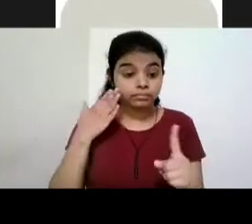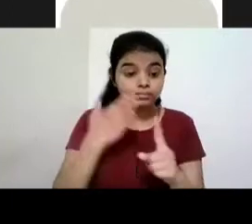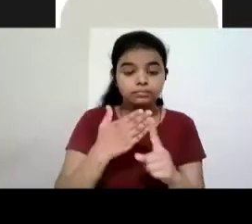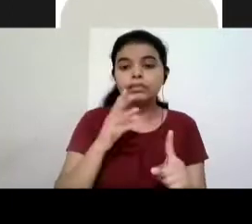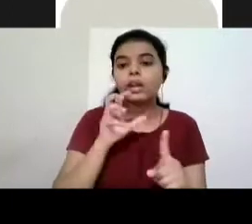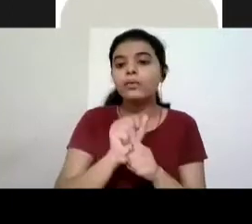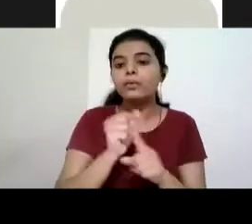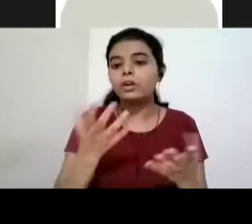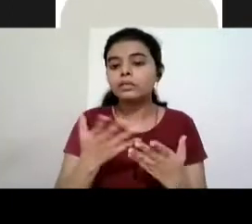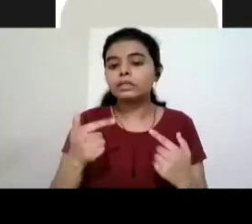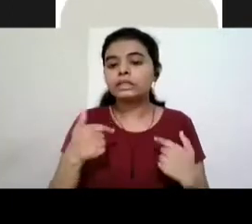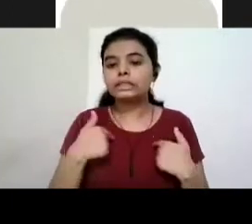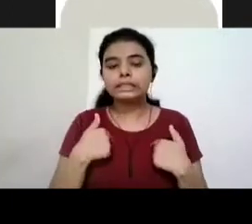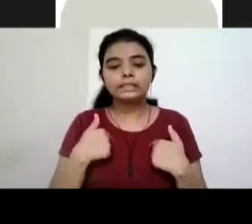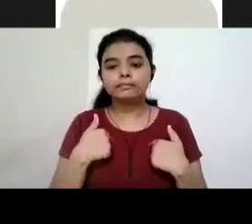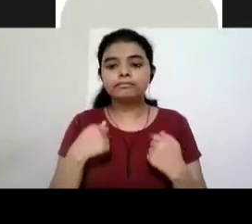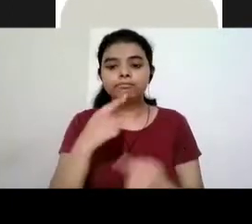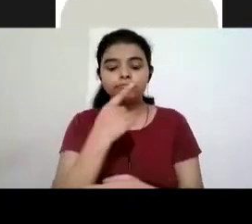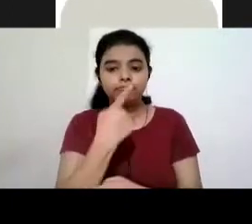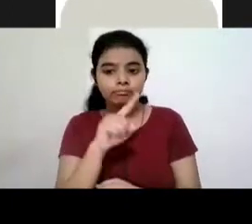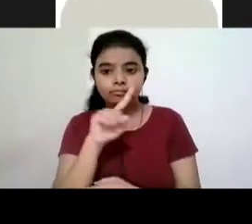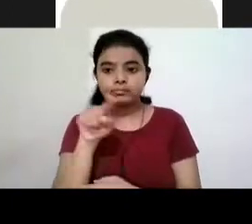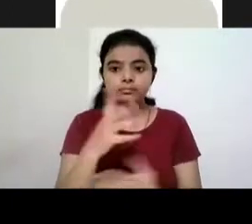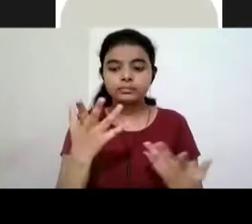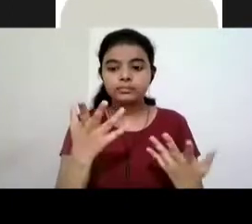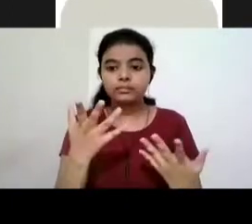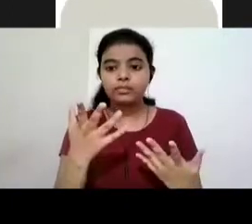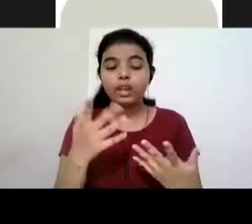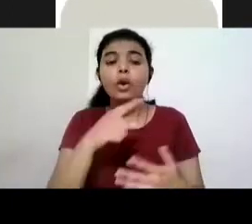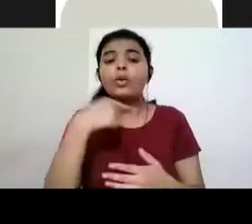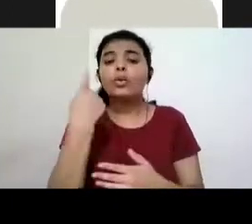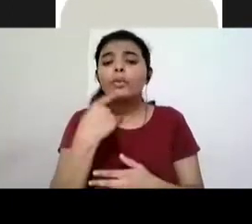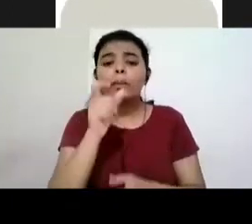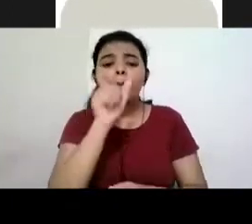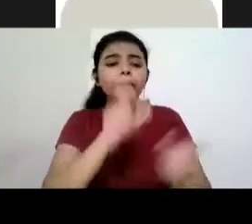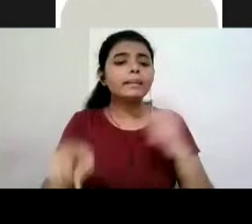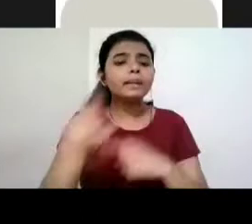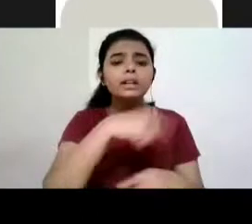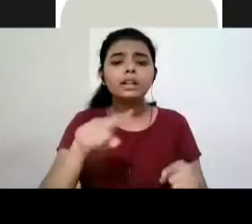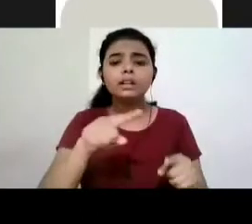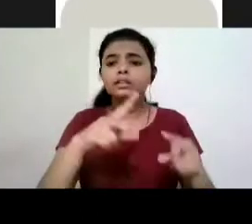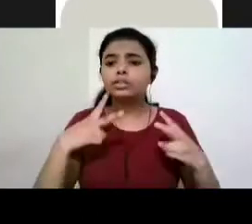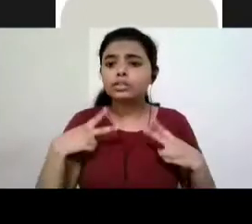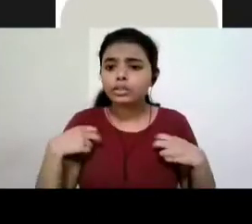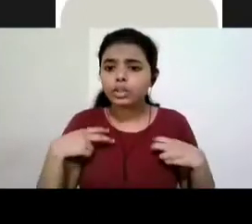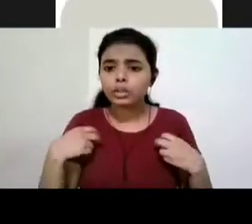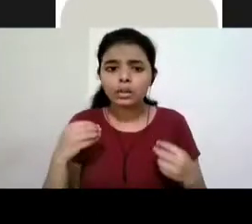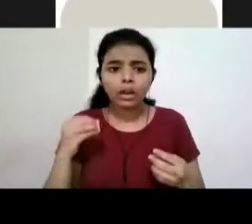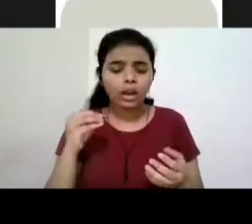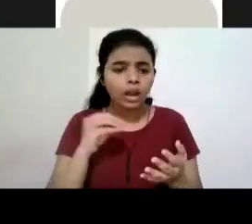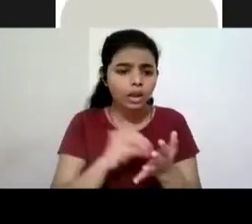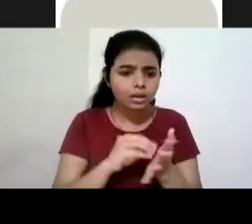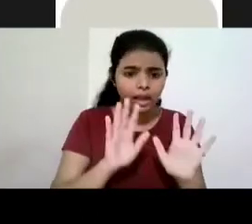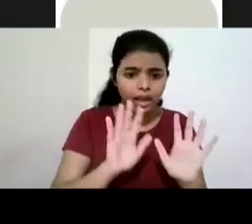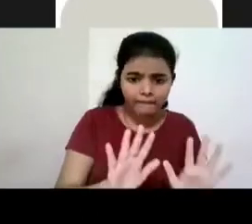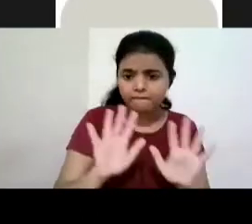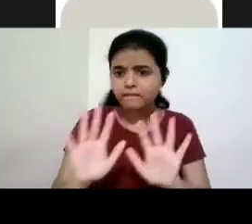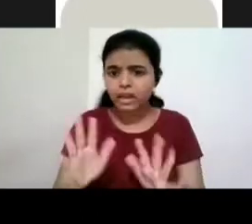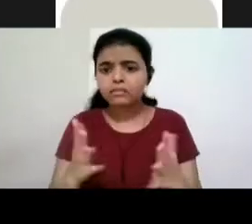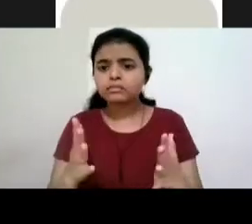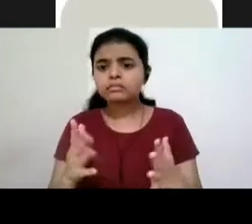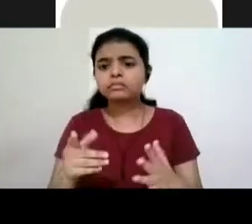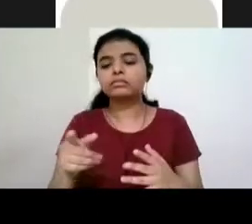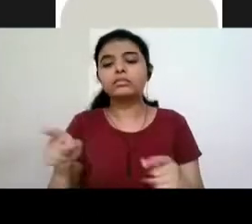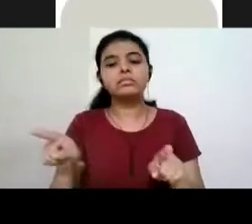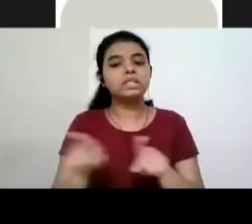obtained before I can assert rights, and who can obtain that legal recognition or not, is again dictated by